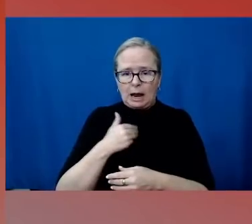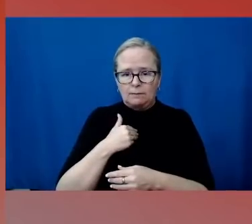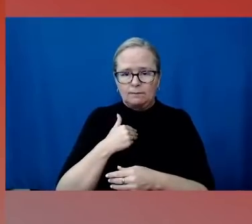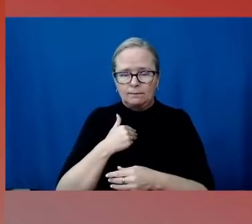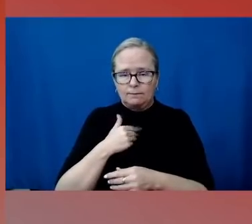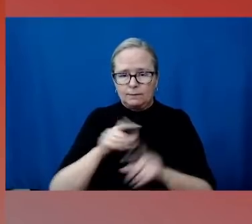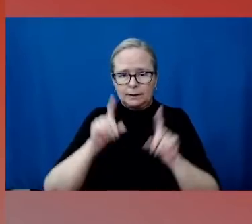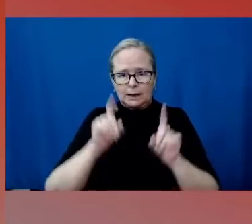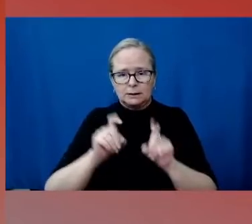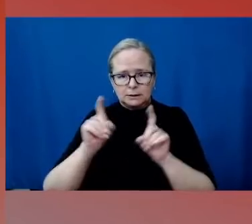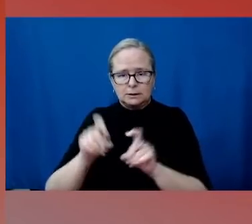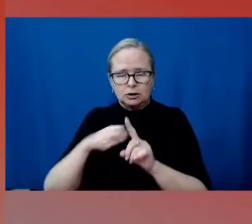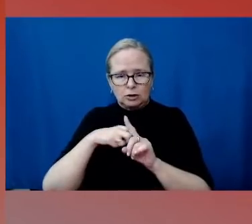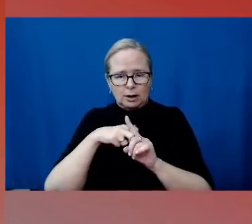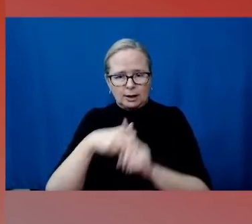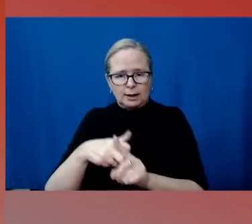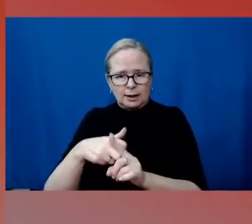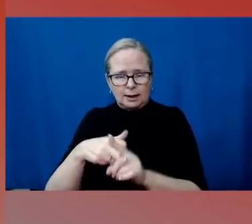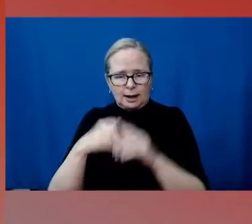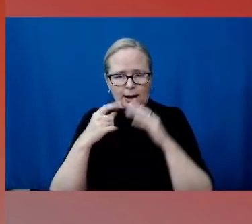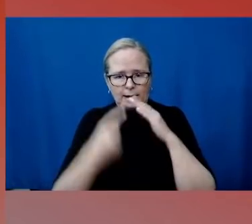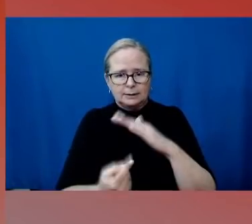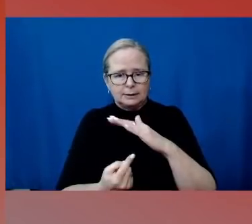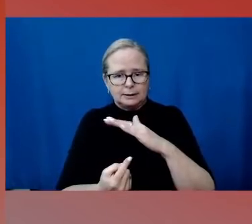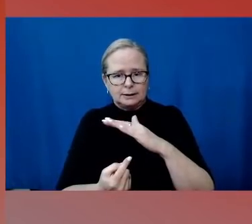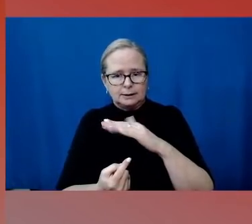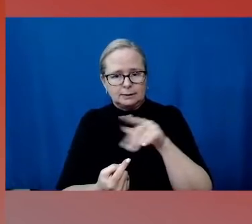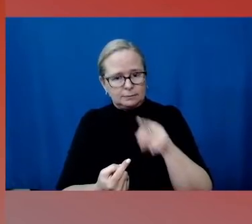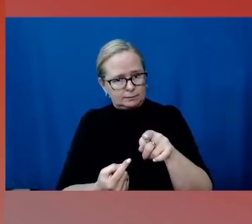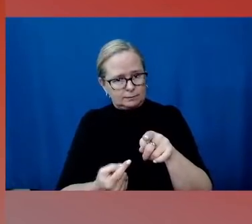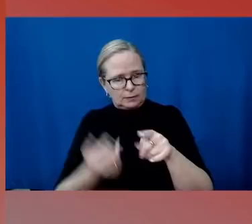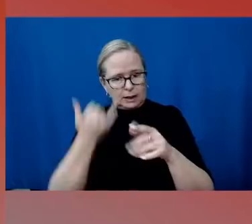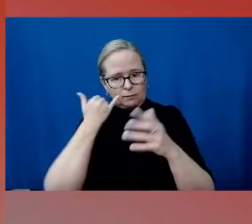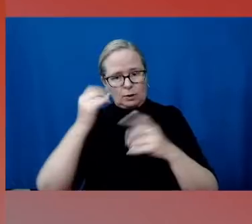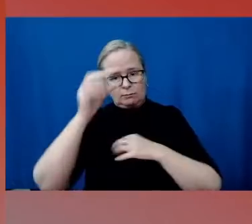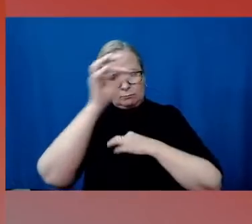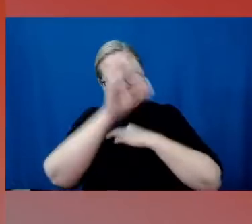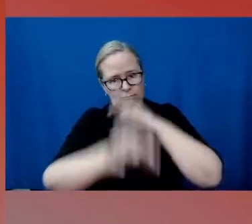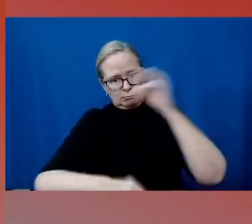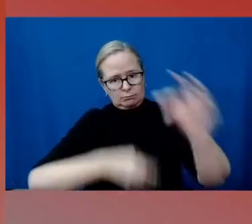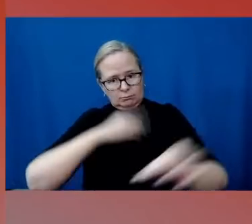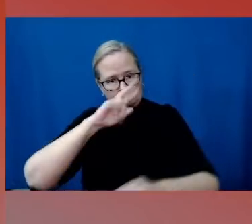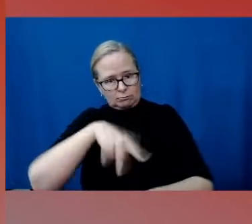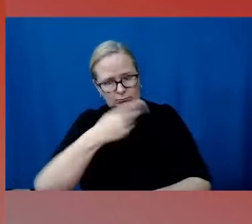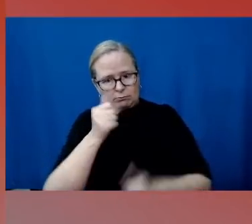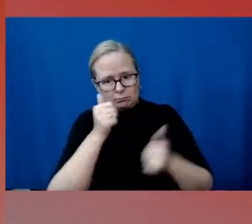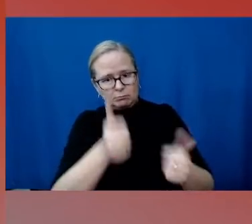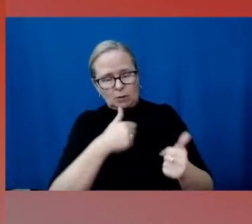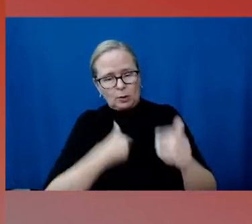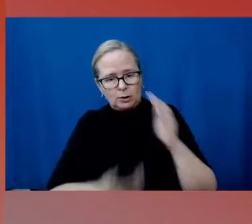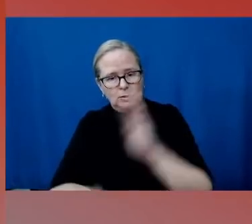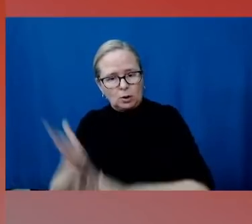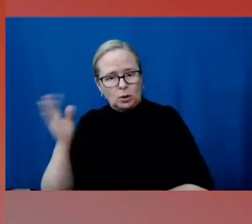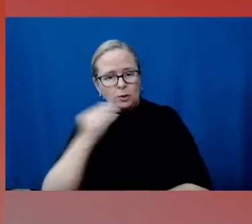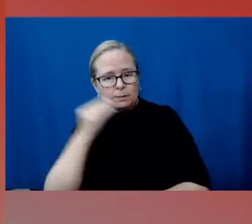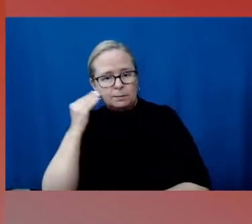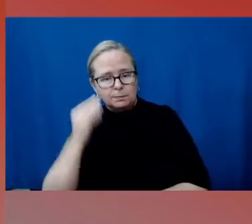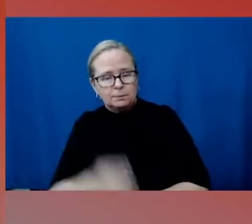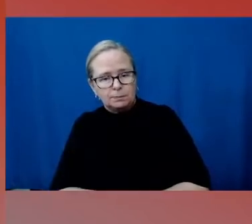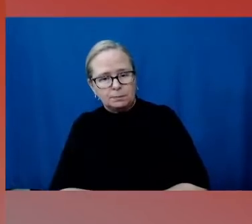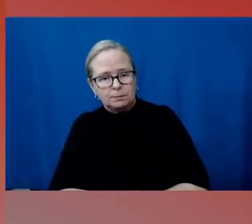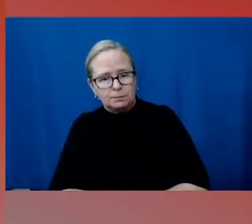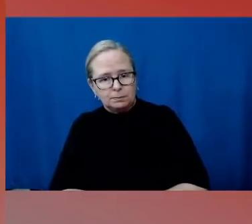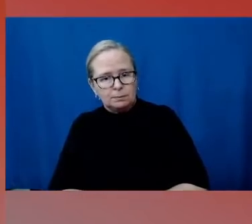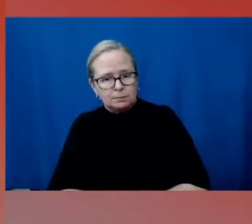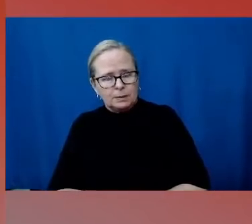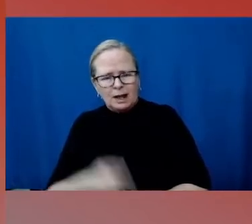we had that test, trace, and isolate reversed, we packed up and we went home. And so I do think there are differences. I think we could